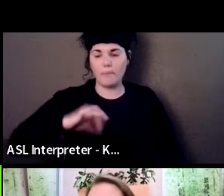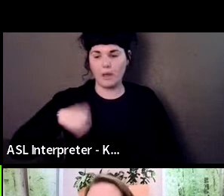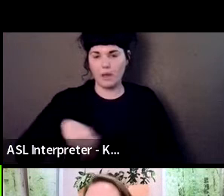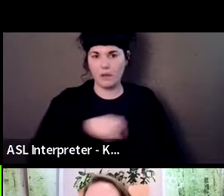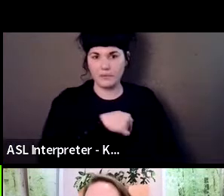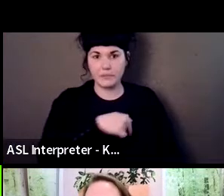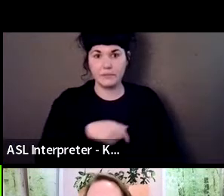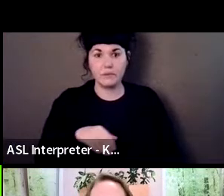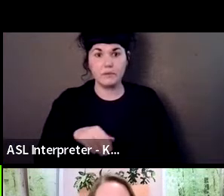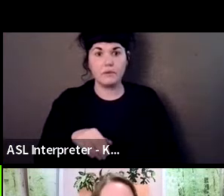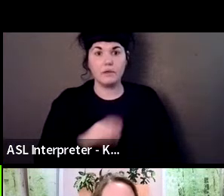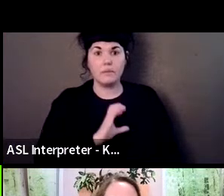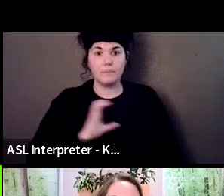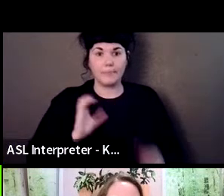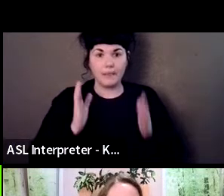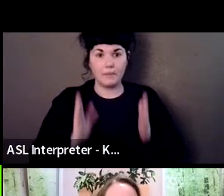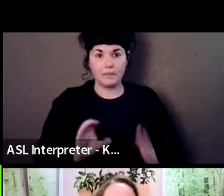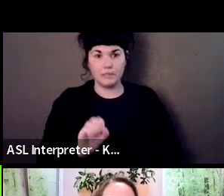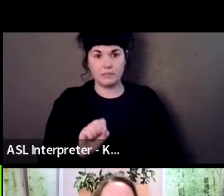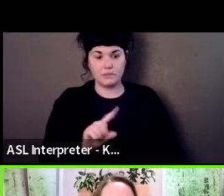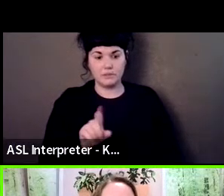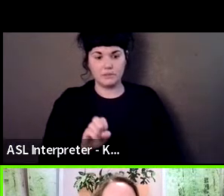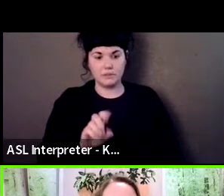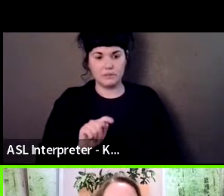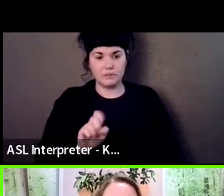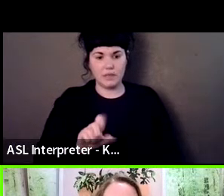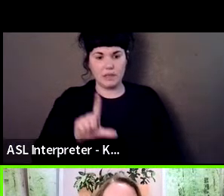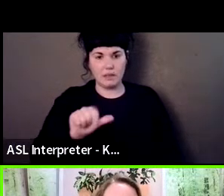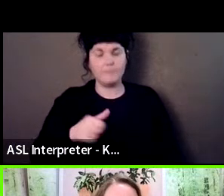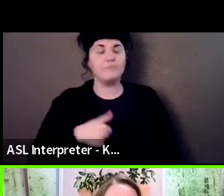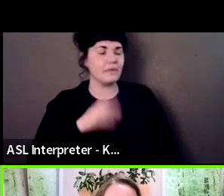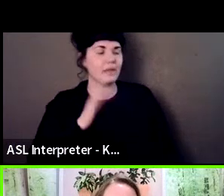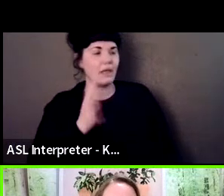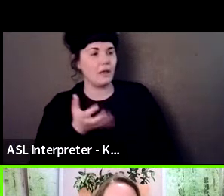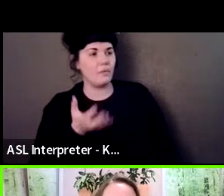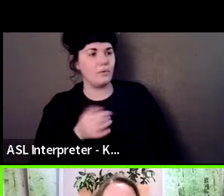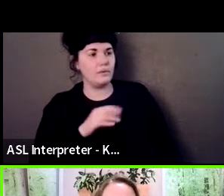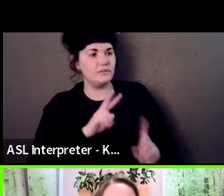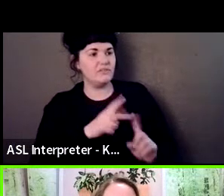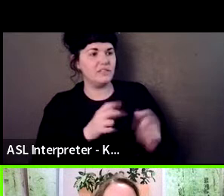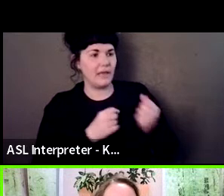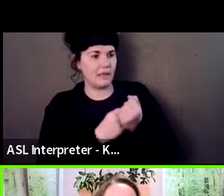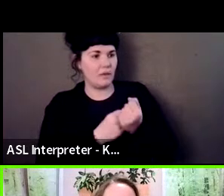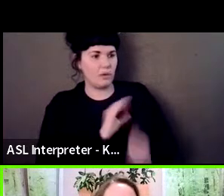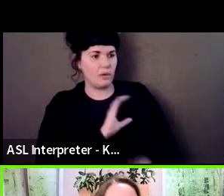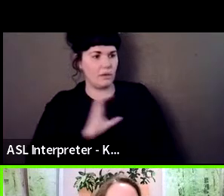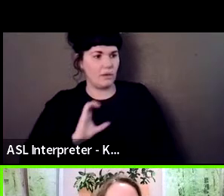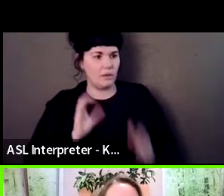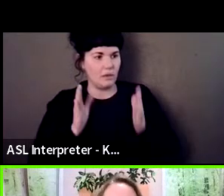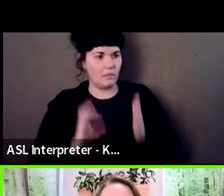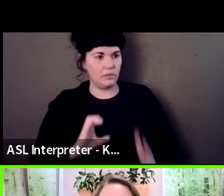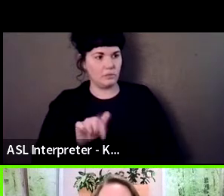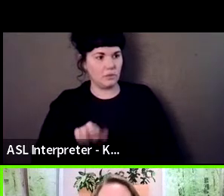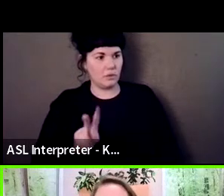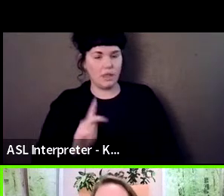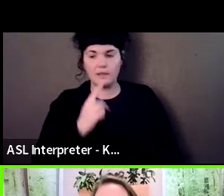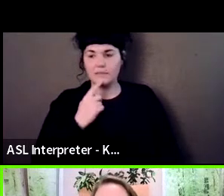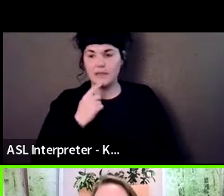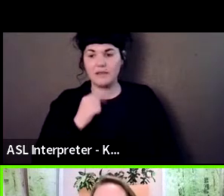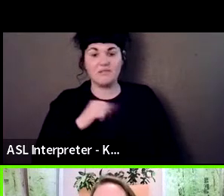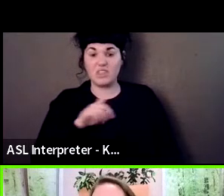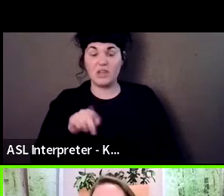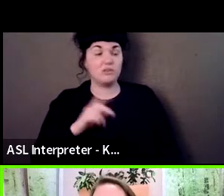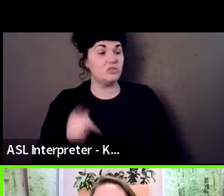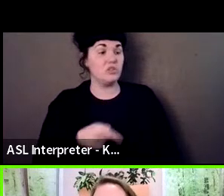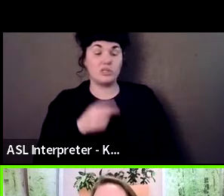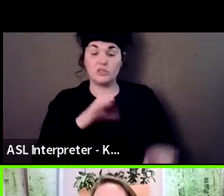Commissioner Zatella? Yeah, I was just going to second what Commissioner Clark was saying, is that, you know, they're just doing their due diligence. And